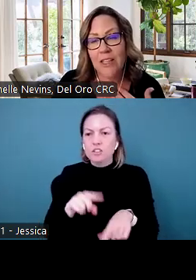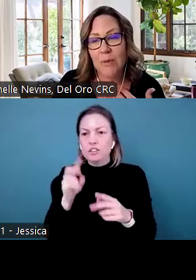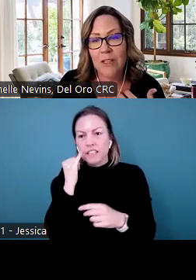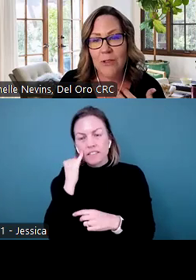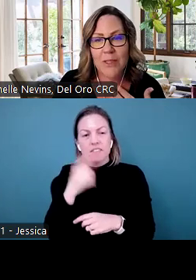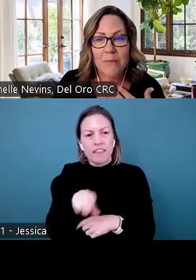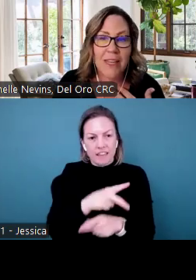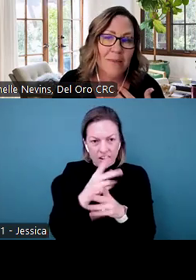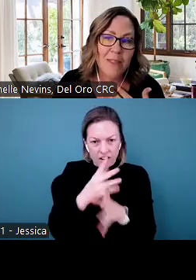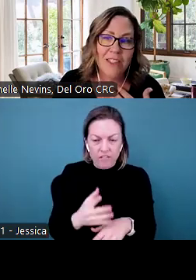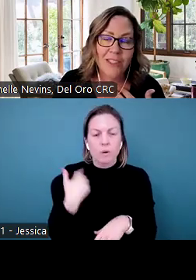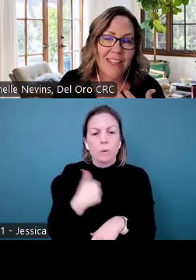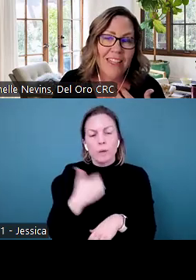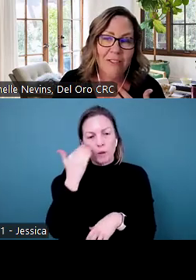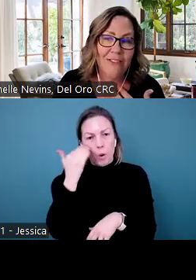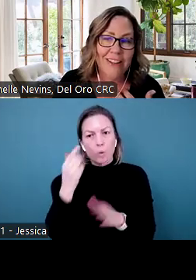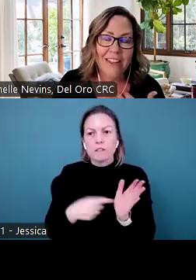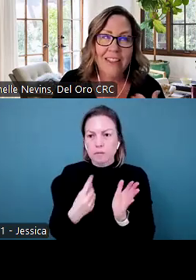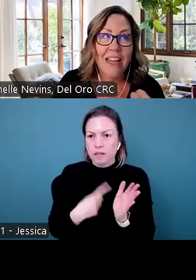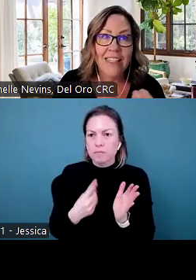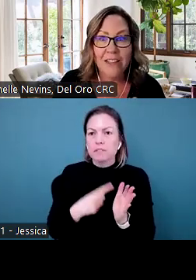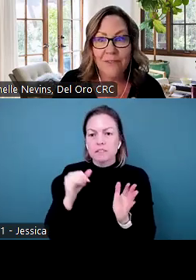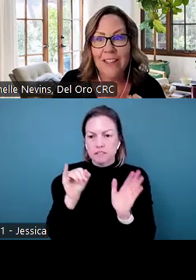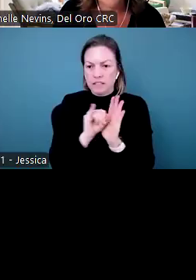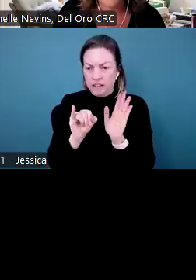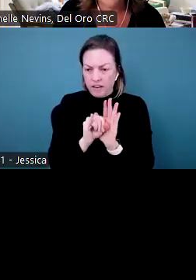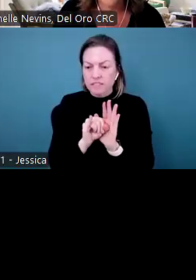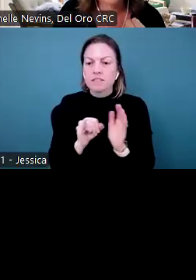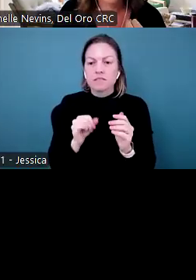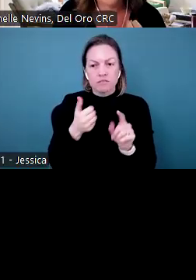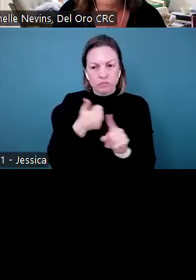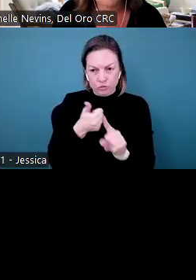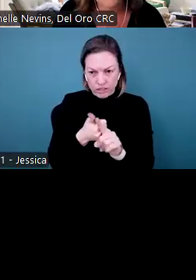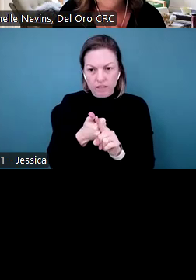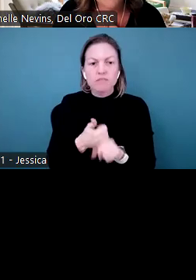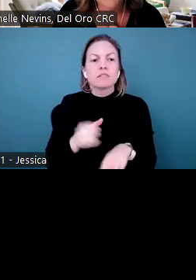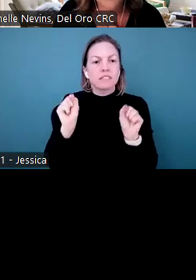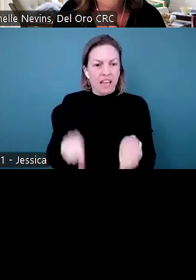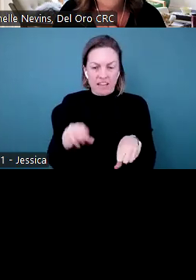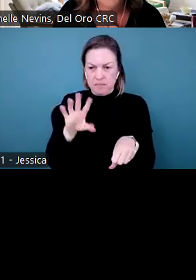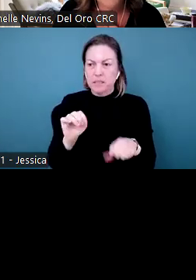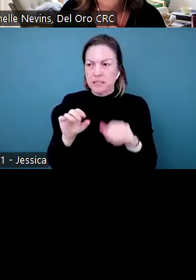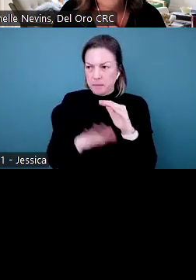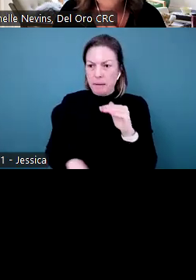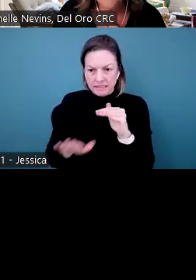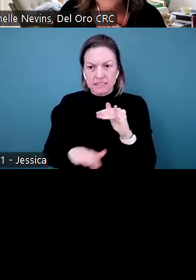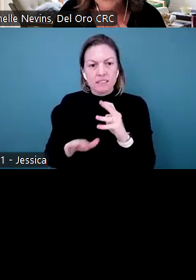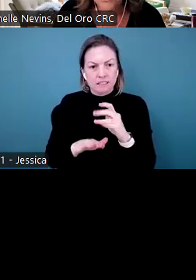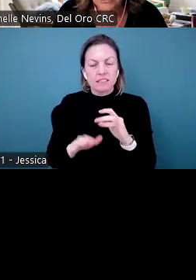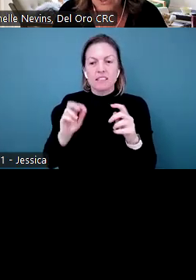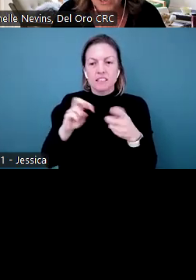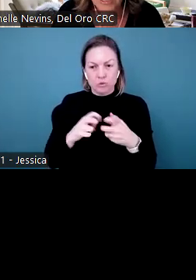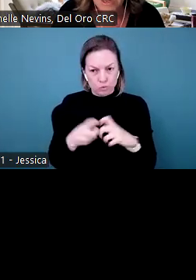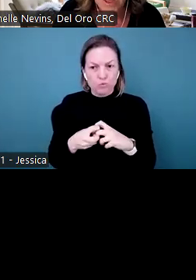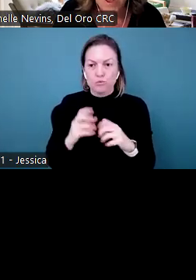which, as we know, sometimes just identifying yourself can be a basic issue really